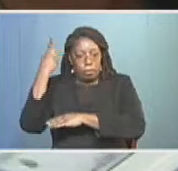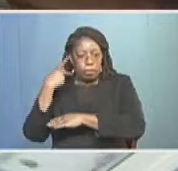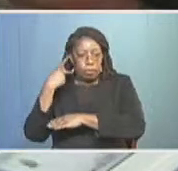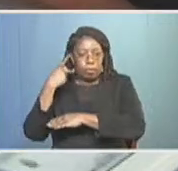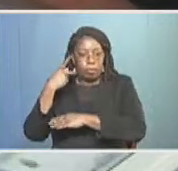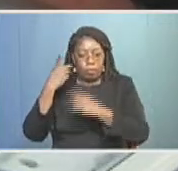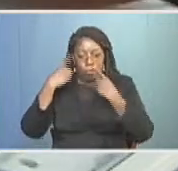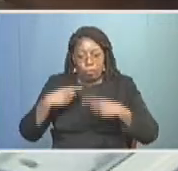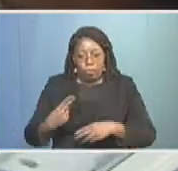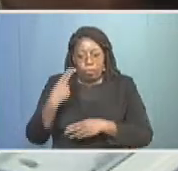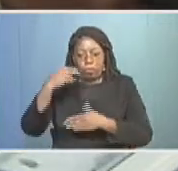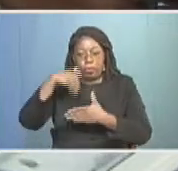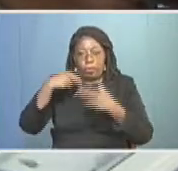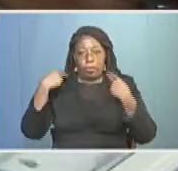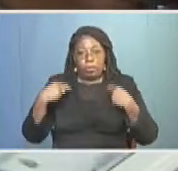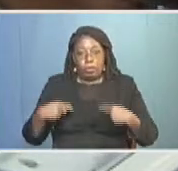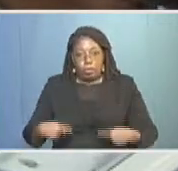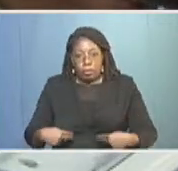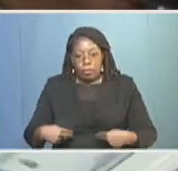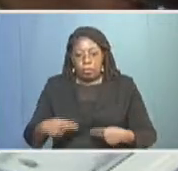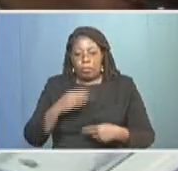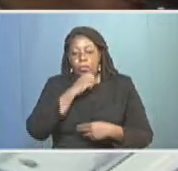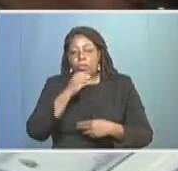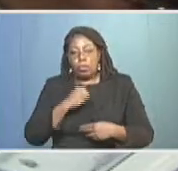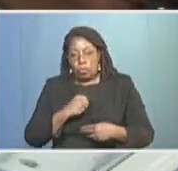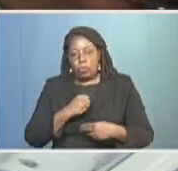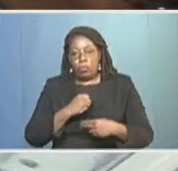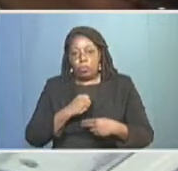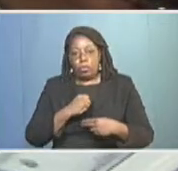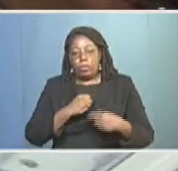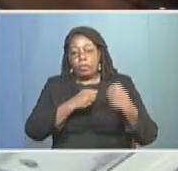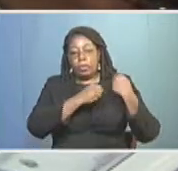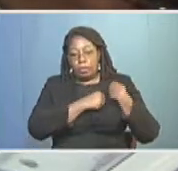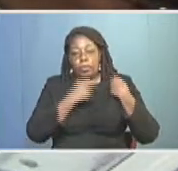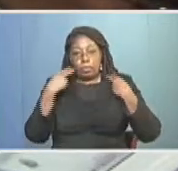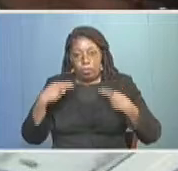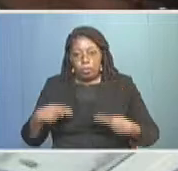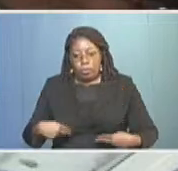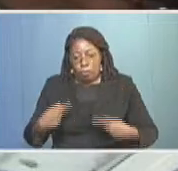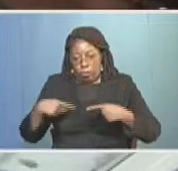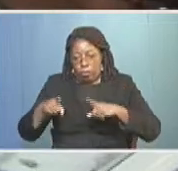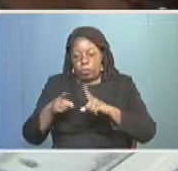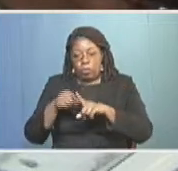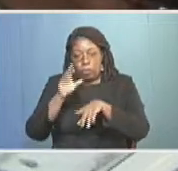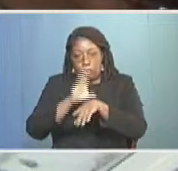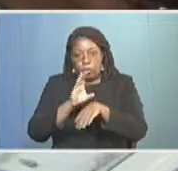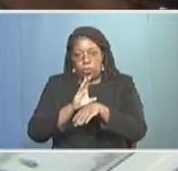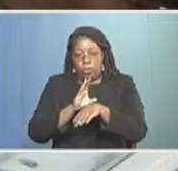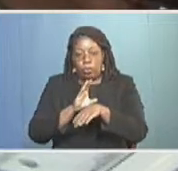the uniforms, their old Army uniforms, and would attend the church service